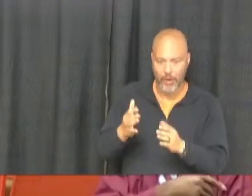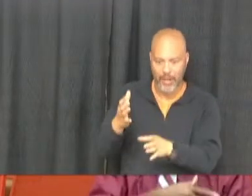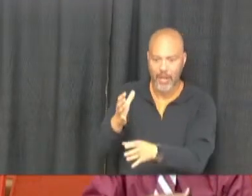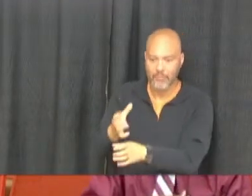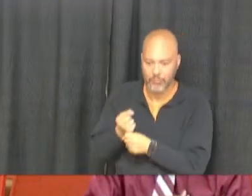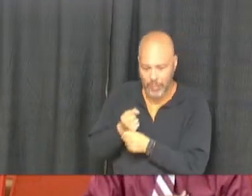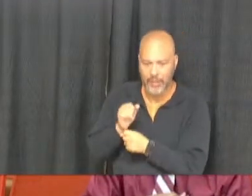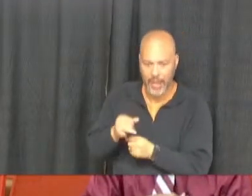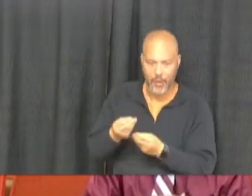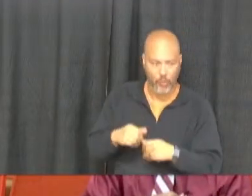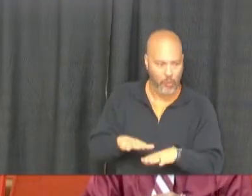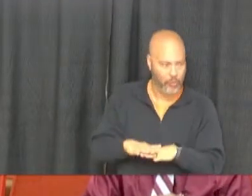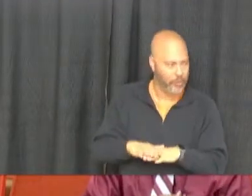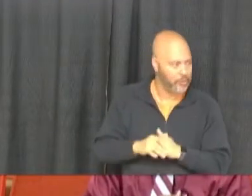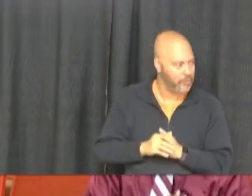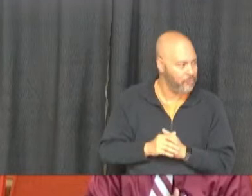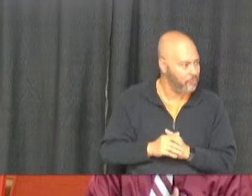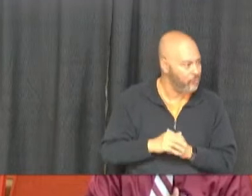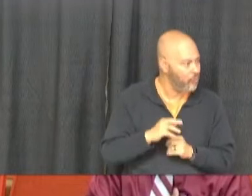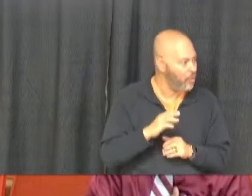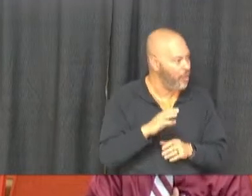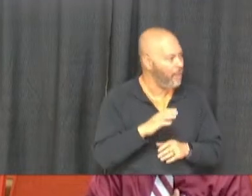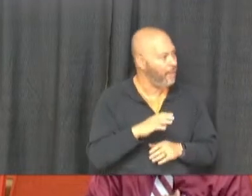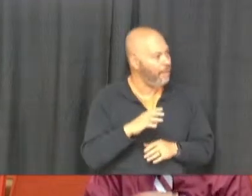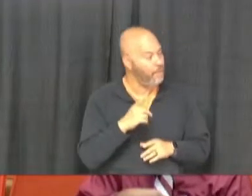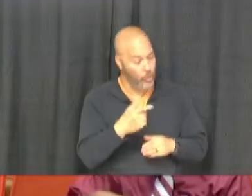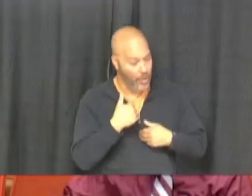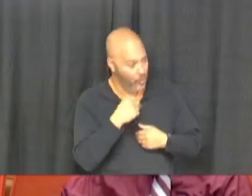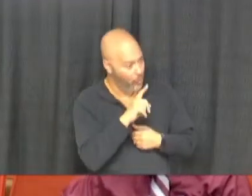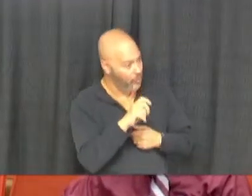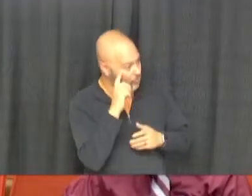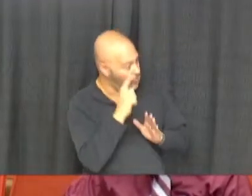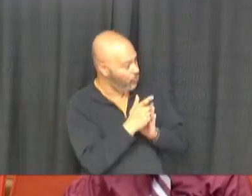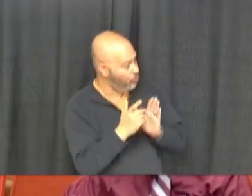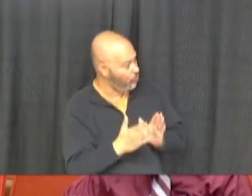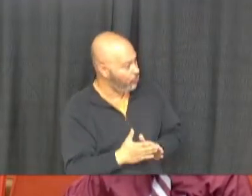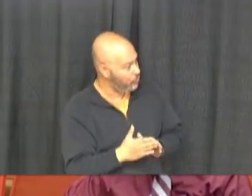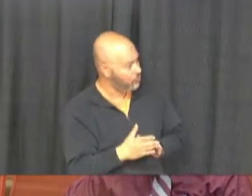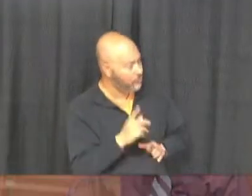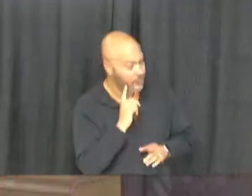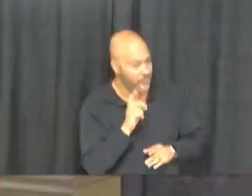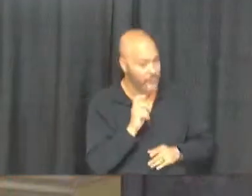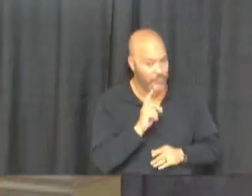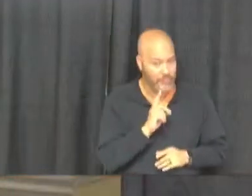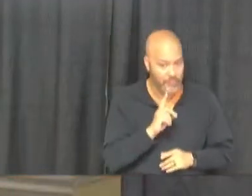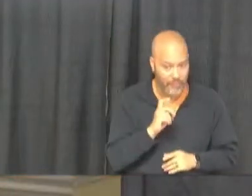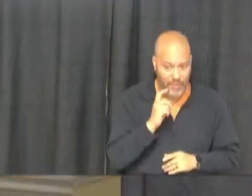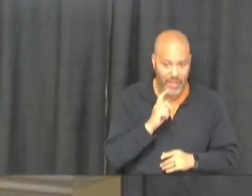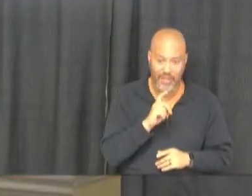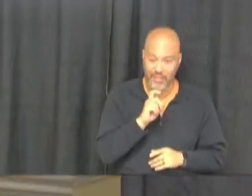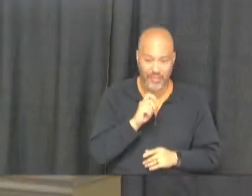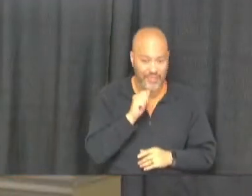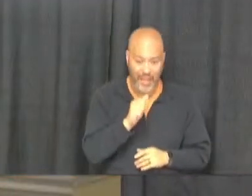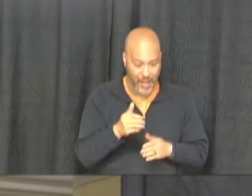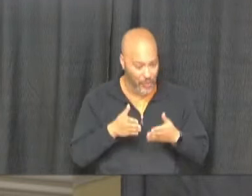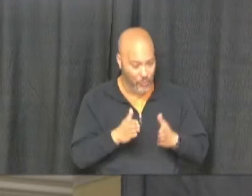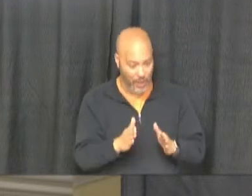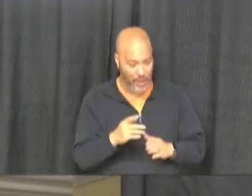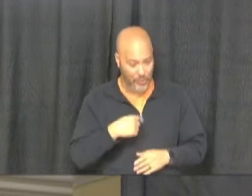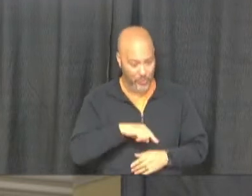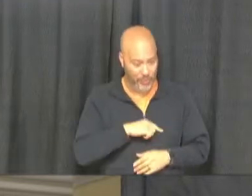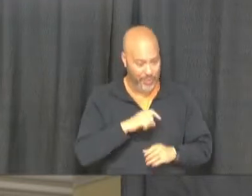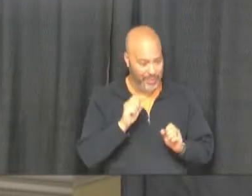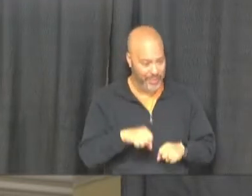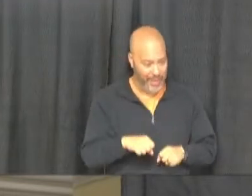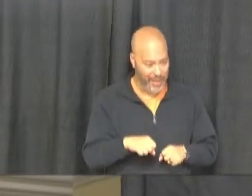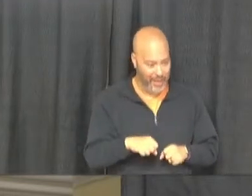action. Councilperson Reynolds, you have a question for Mr. Bittner. So, I mean, is there not a way that we